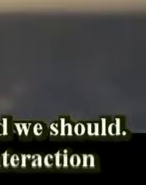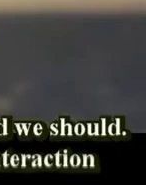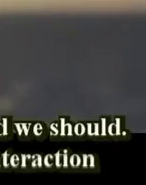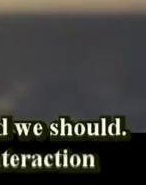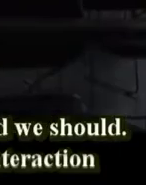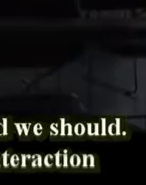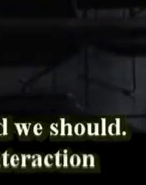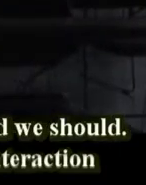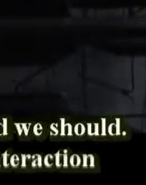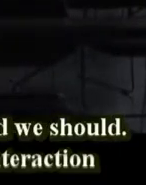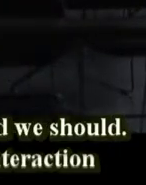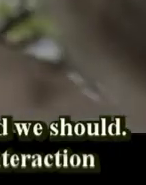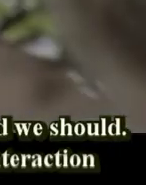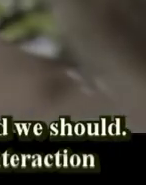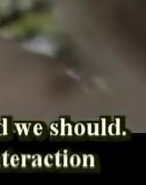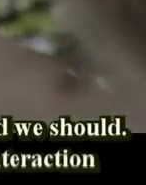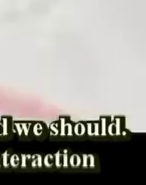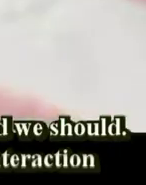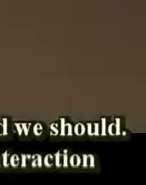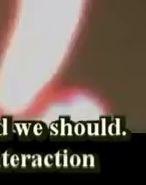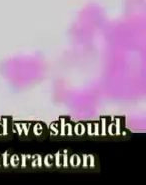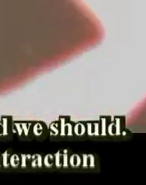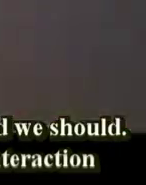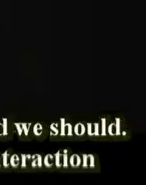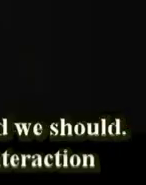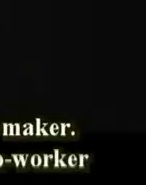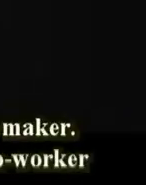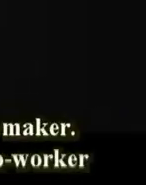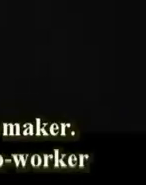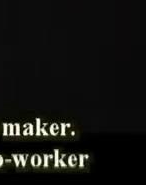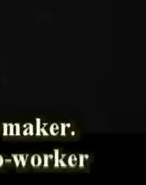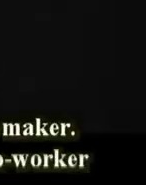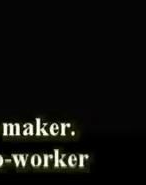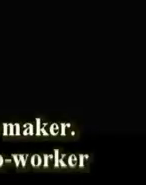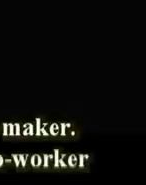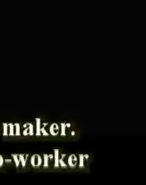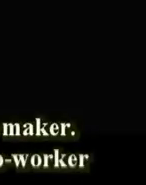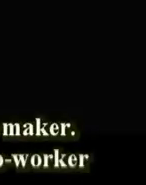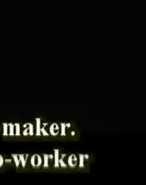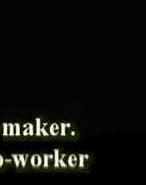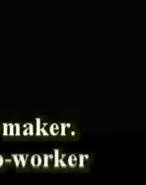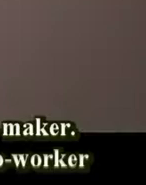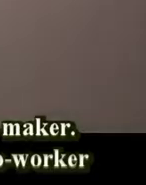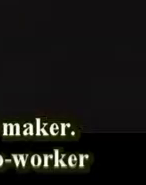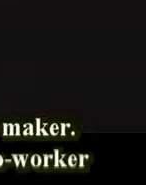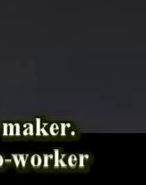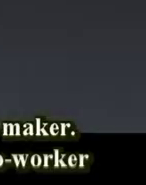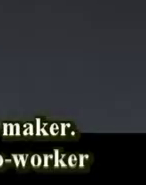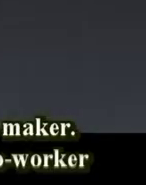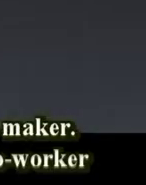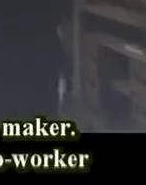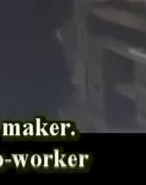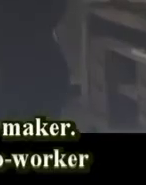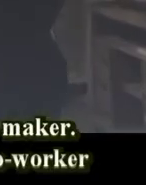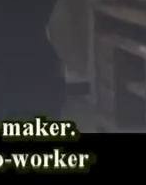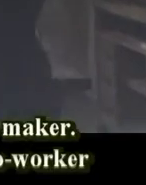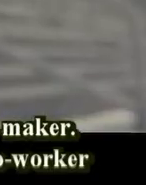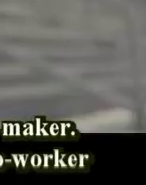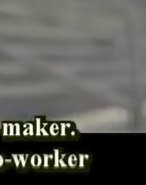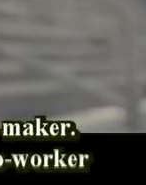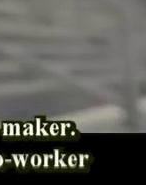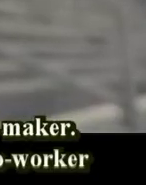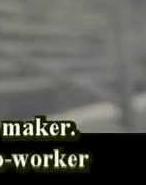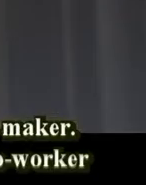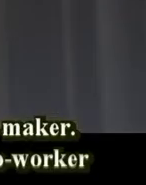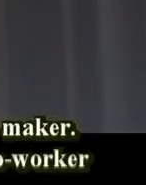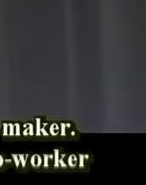should. But a daily focus on one meaningful interaction for Christ, that's the true difference maker. One friend, one